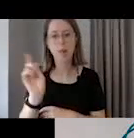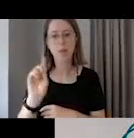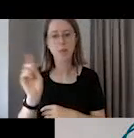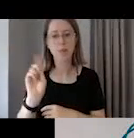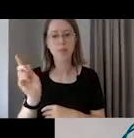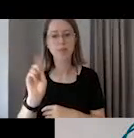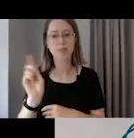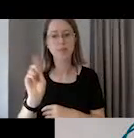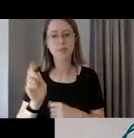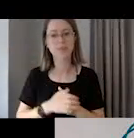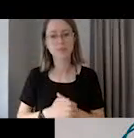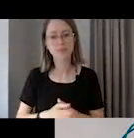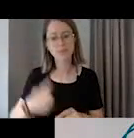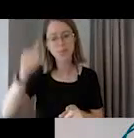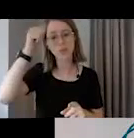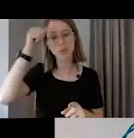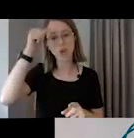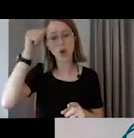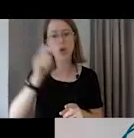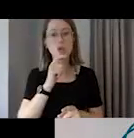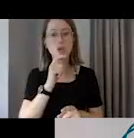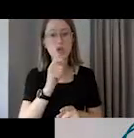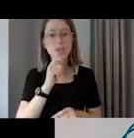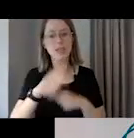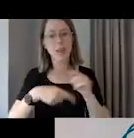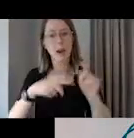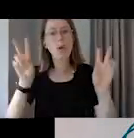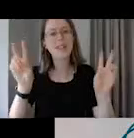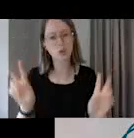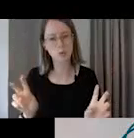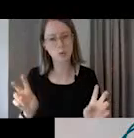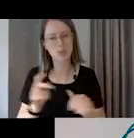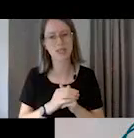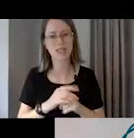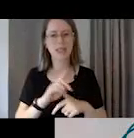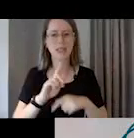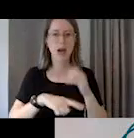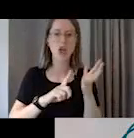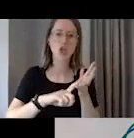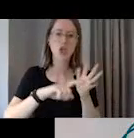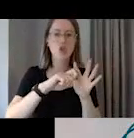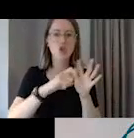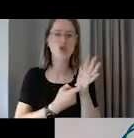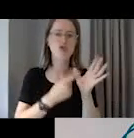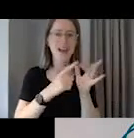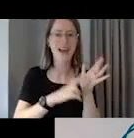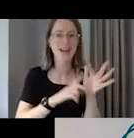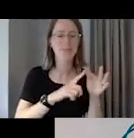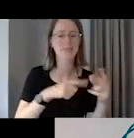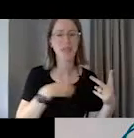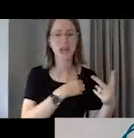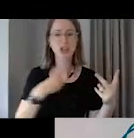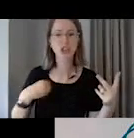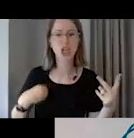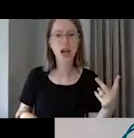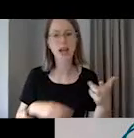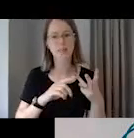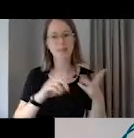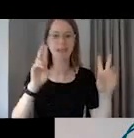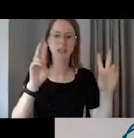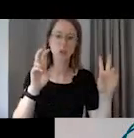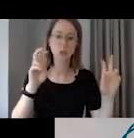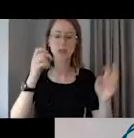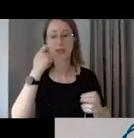know that the news is about issues. It's about Ukraine, it's about China, it's about issues always, and